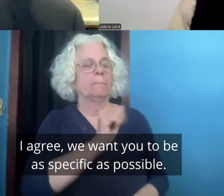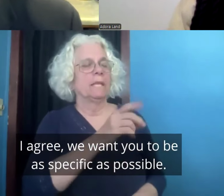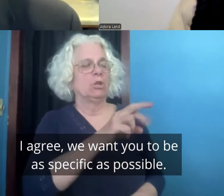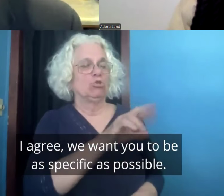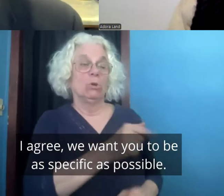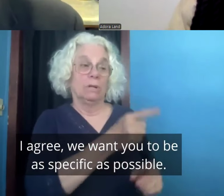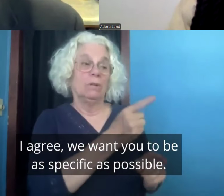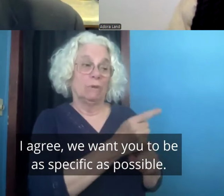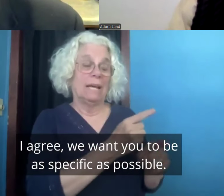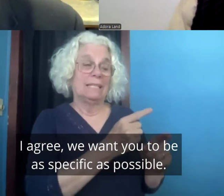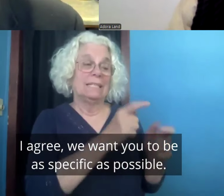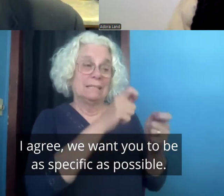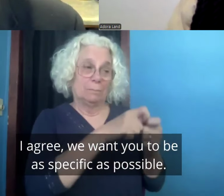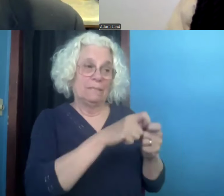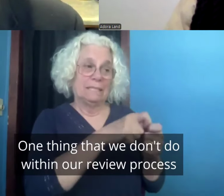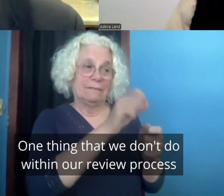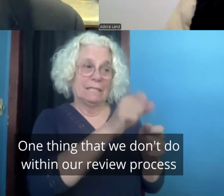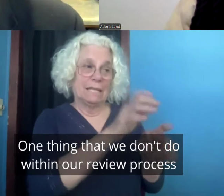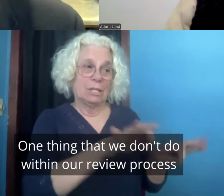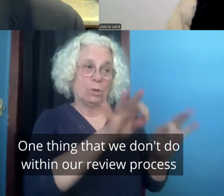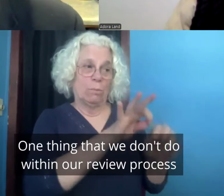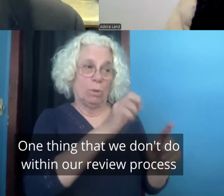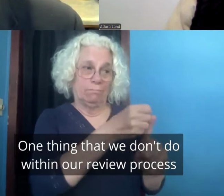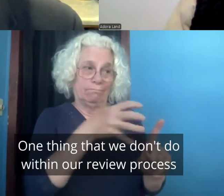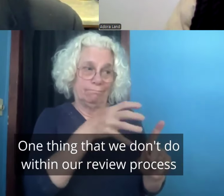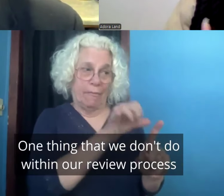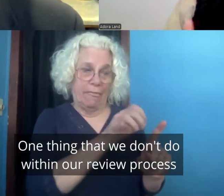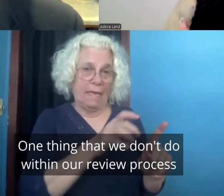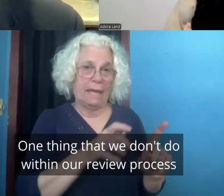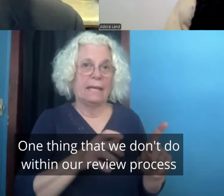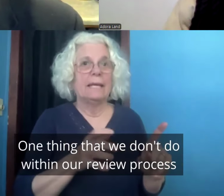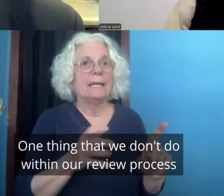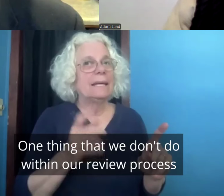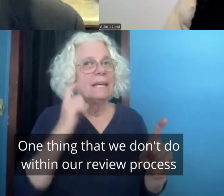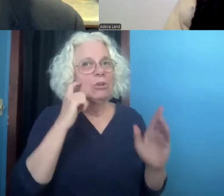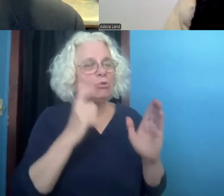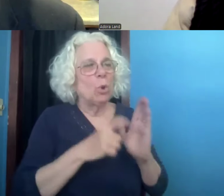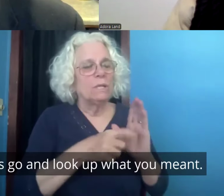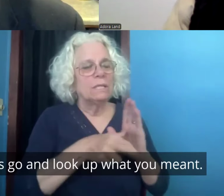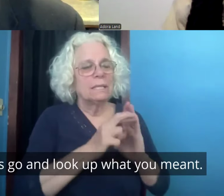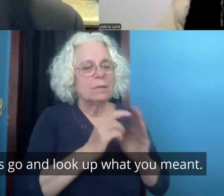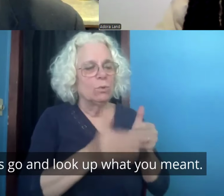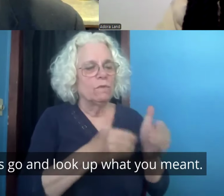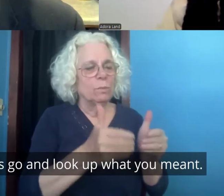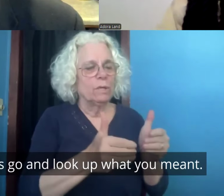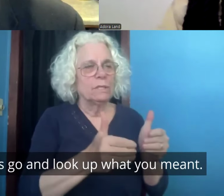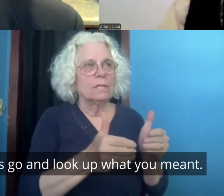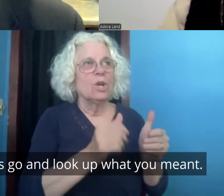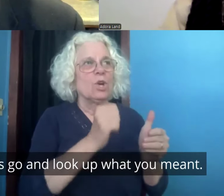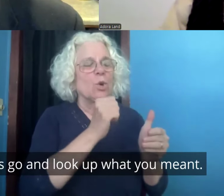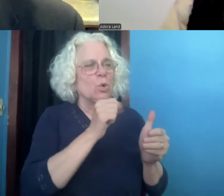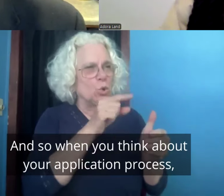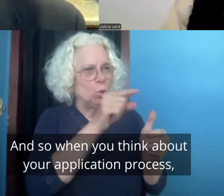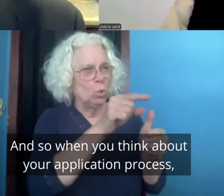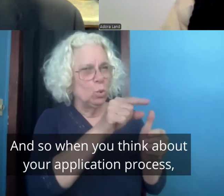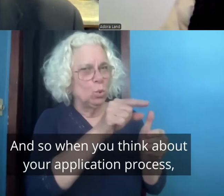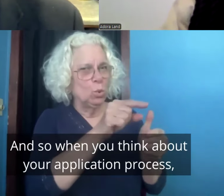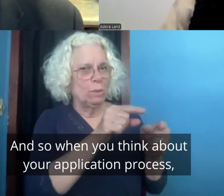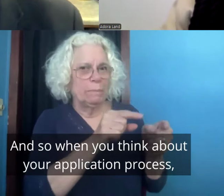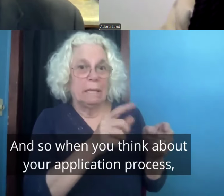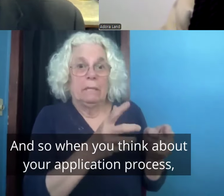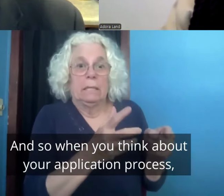be as specific as possible. One thing that we don't do within our review process and go and look up what you meant. And so